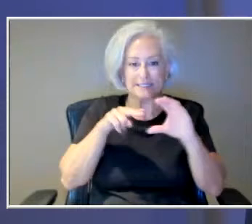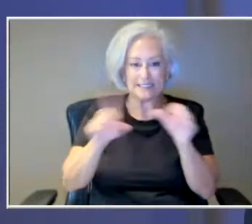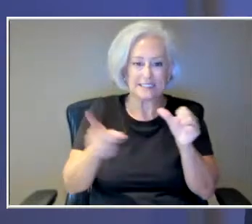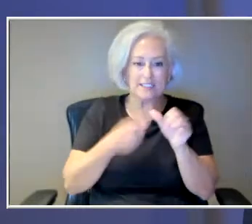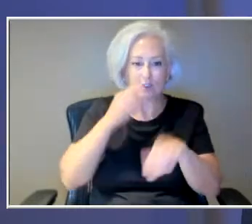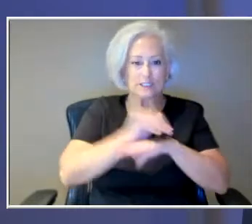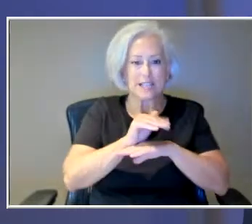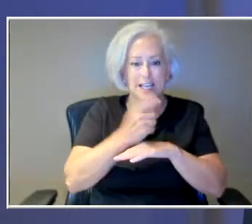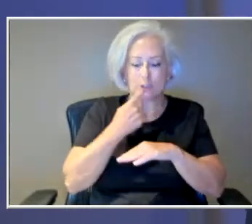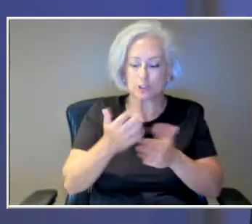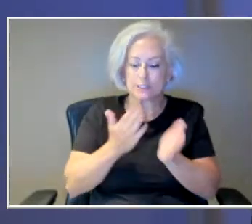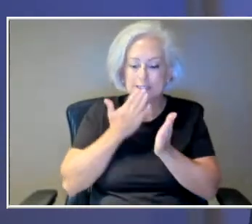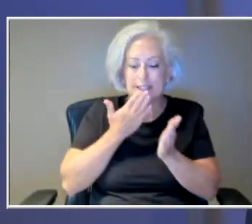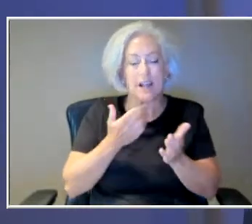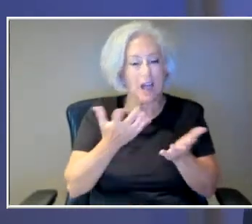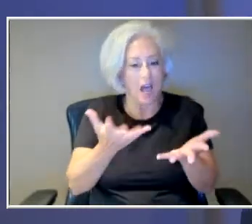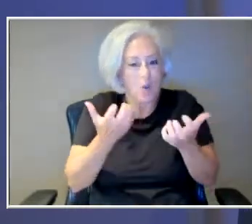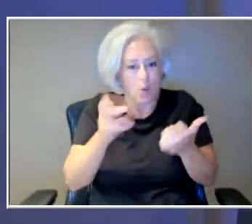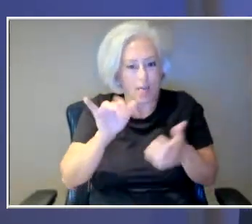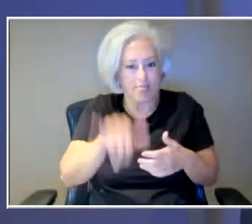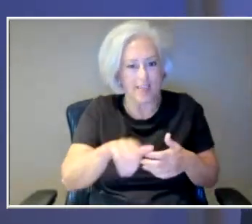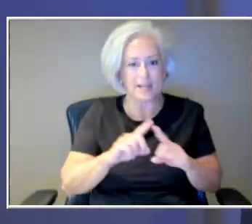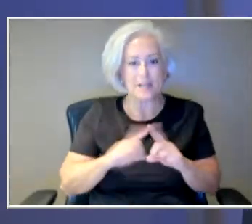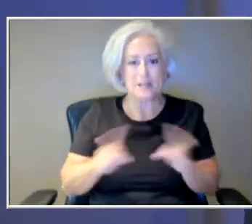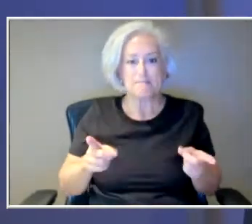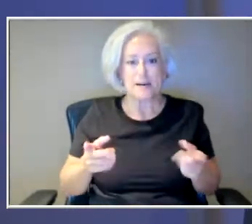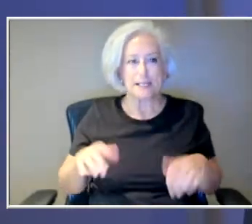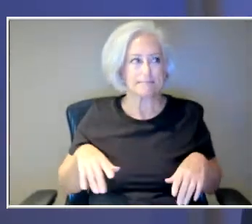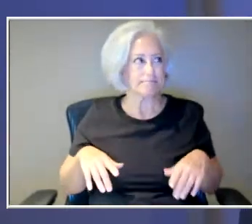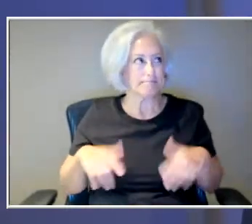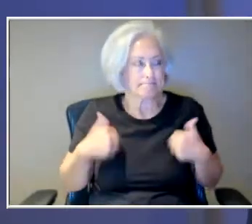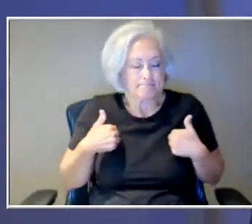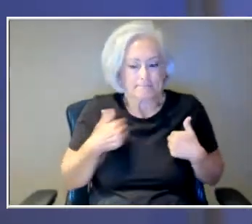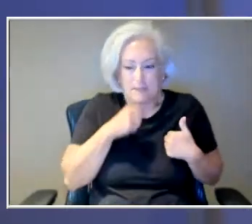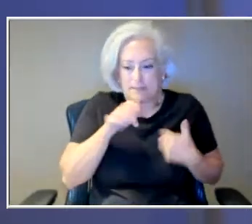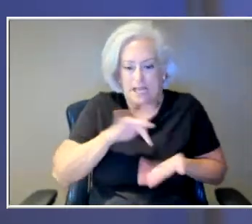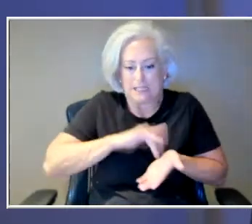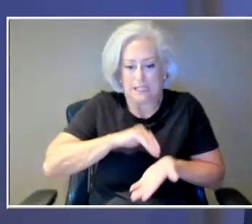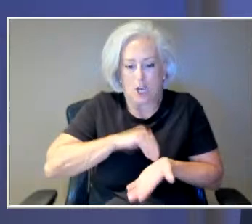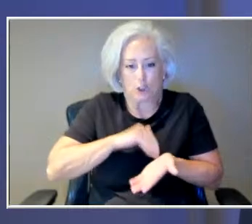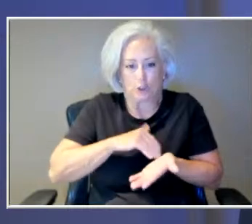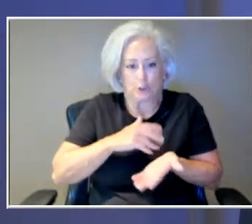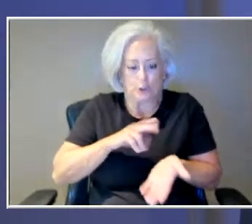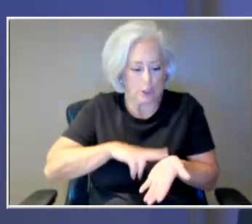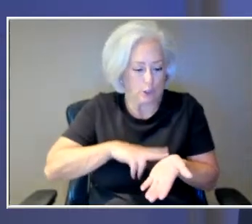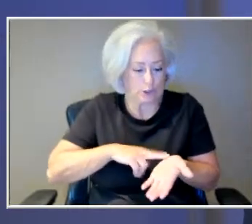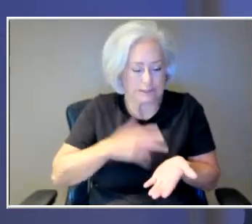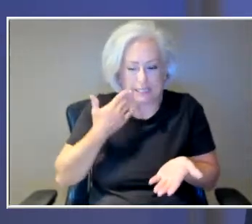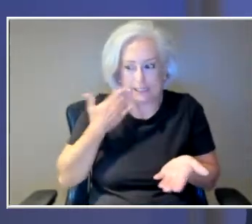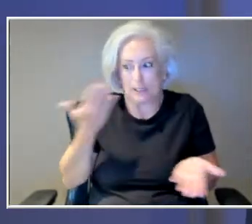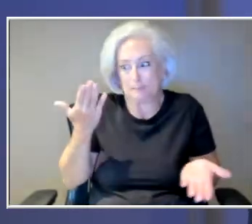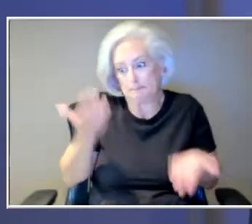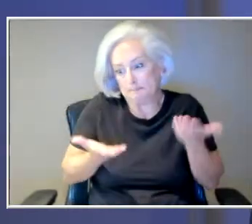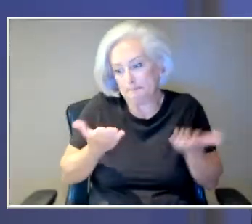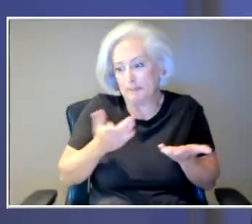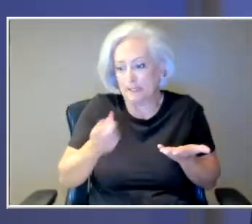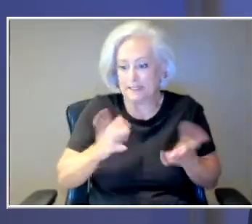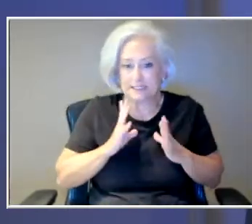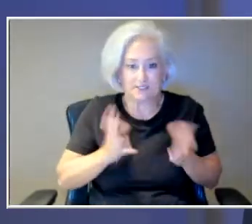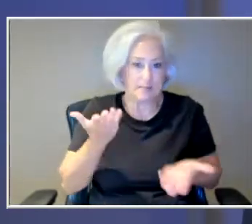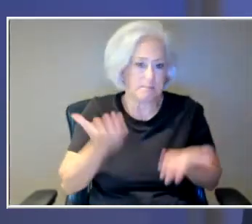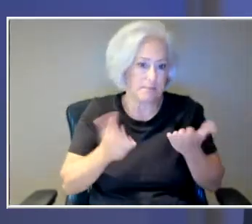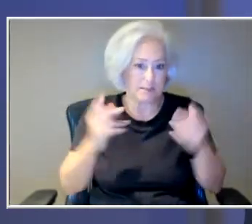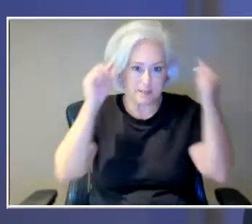it. You know, but not being in the medical profession. You know, I thought, well, maybe this just could be a migraine all of a